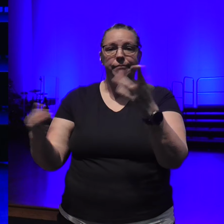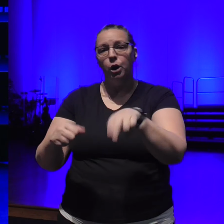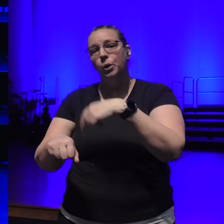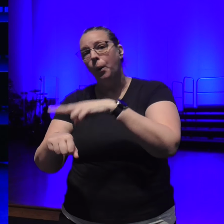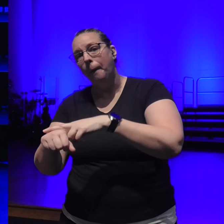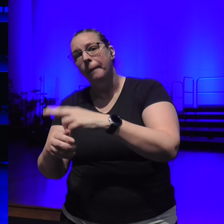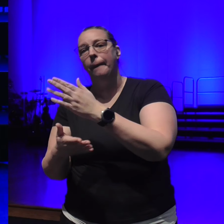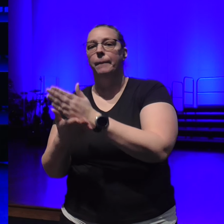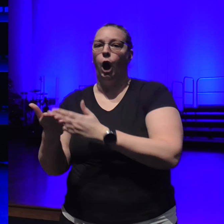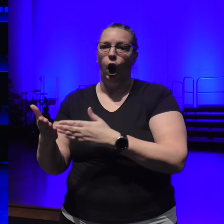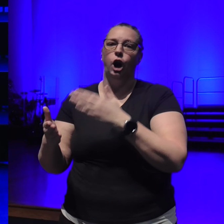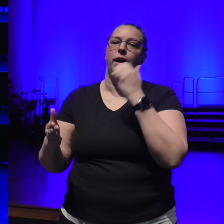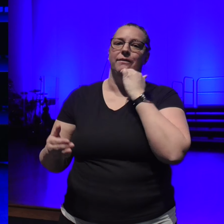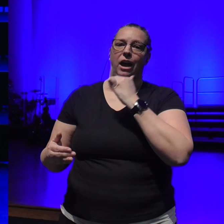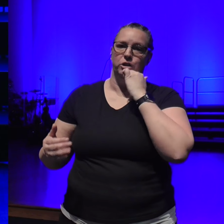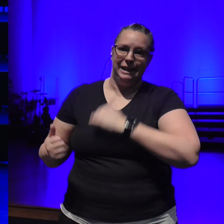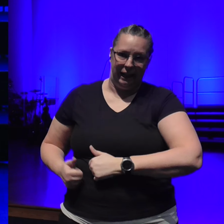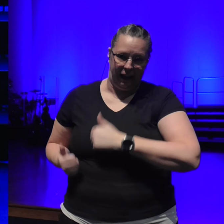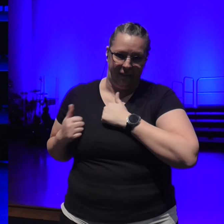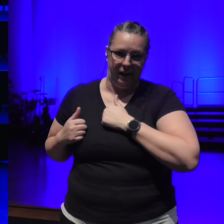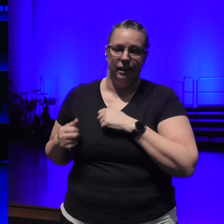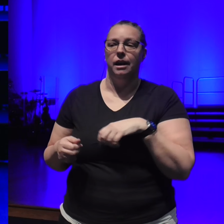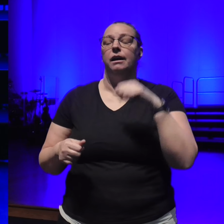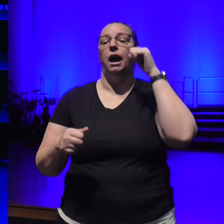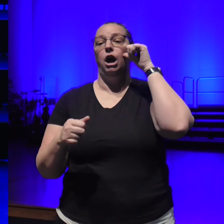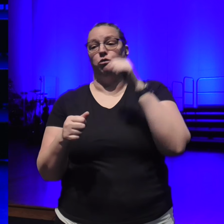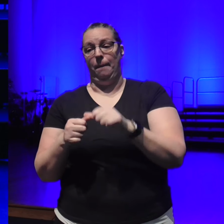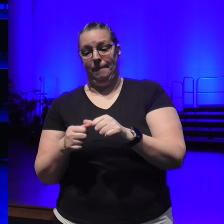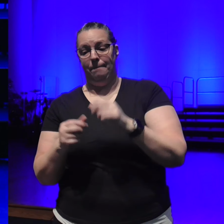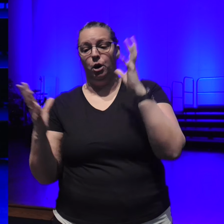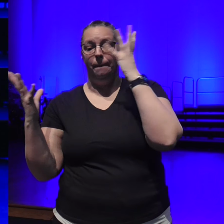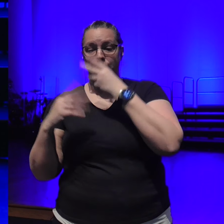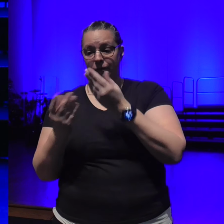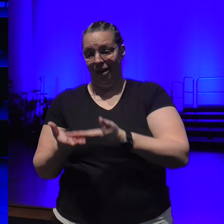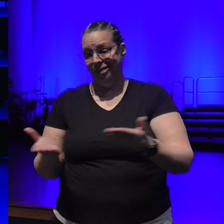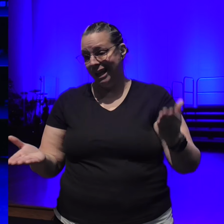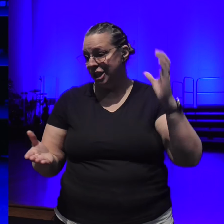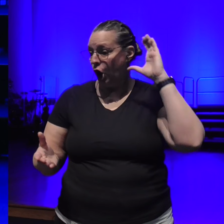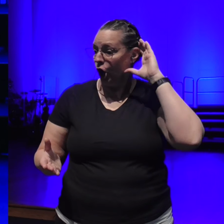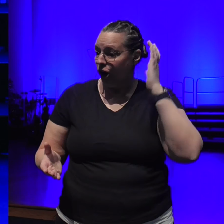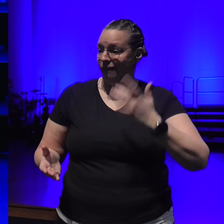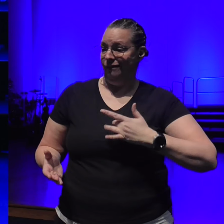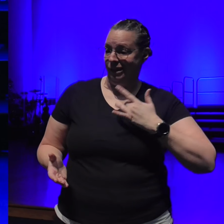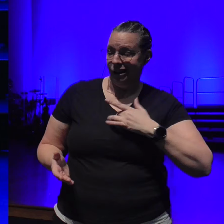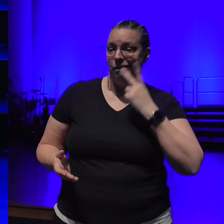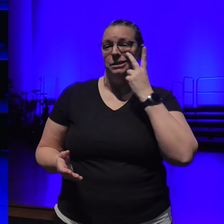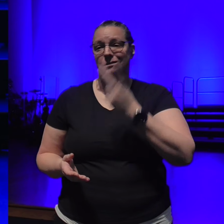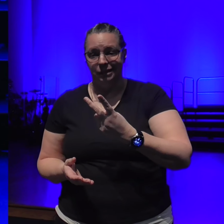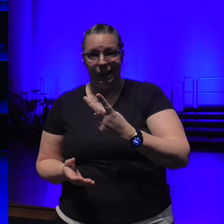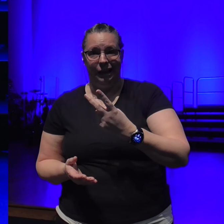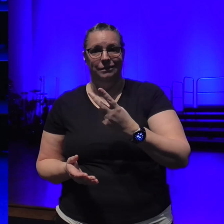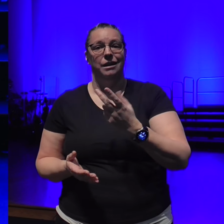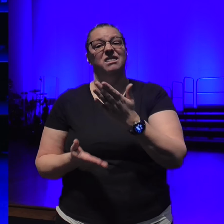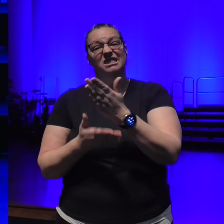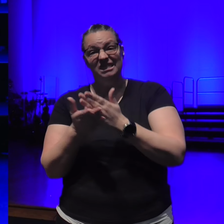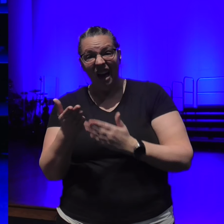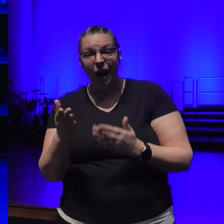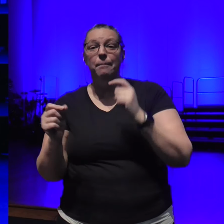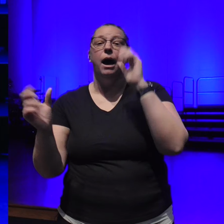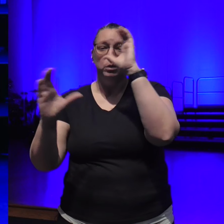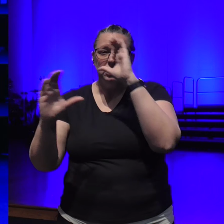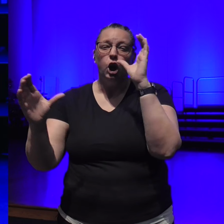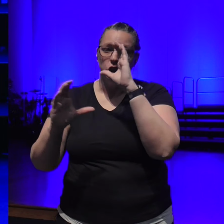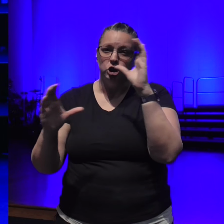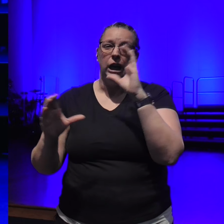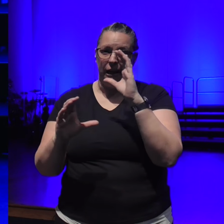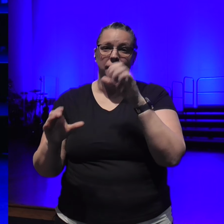experience of daily living. I remember the beautiful things that I have seen, heard, and felt, some as a result of definite seeking on